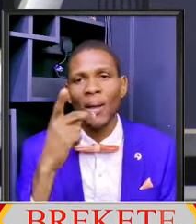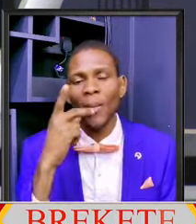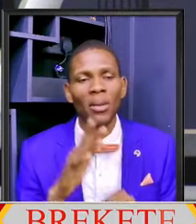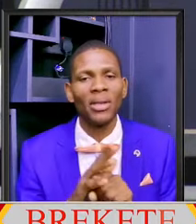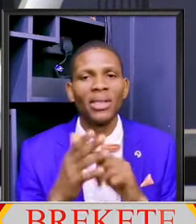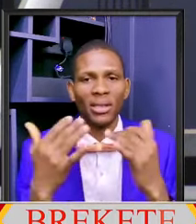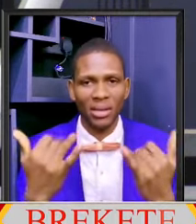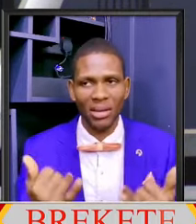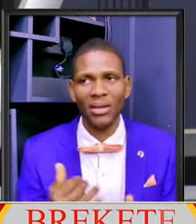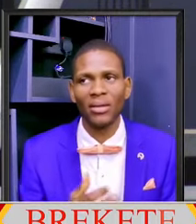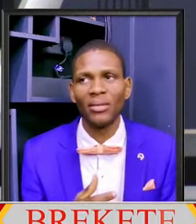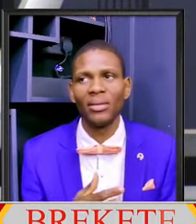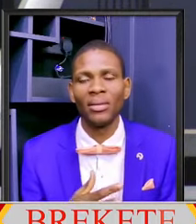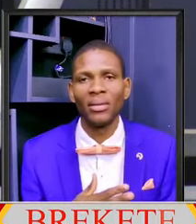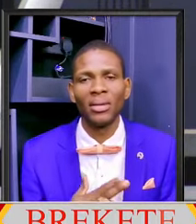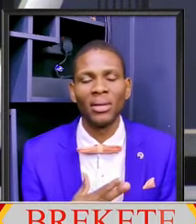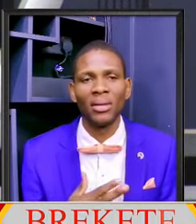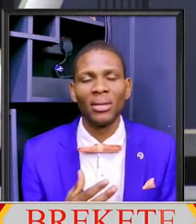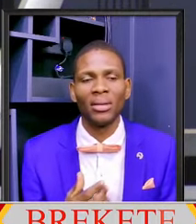Oh.